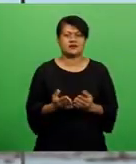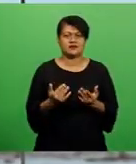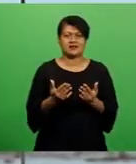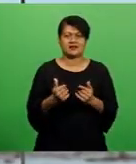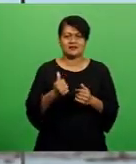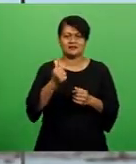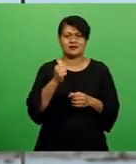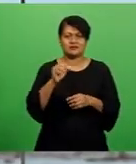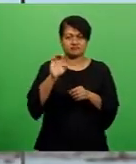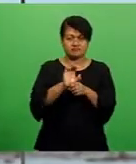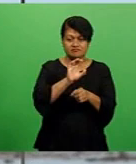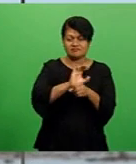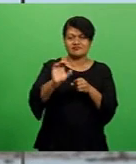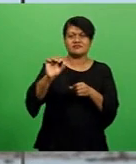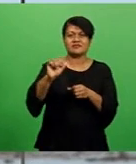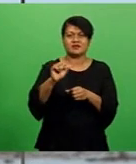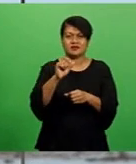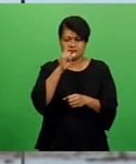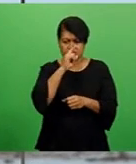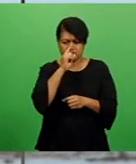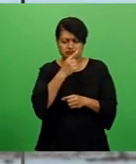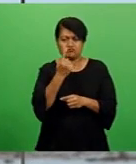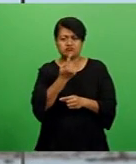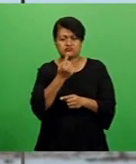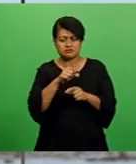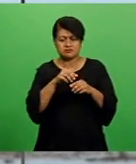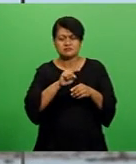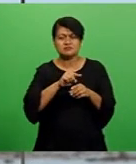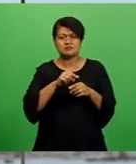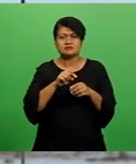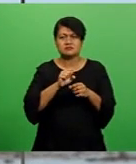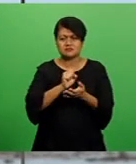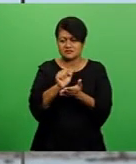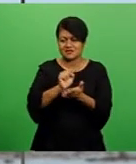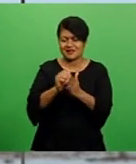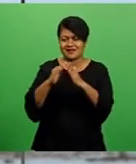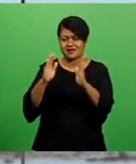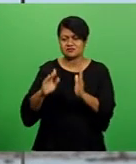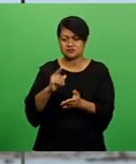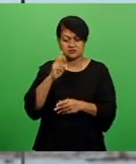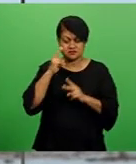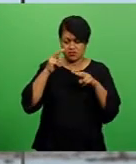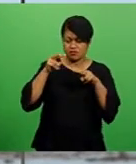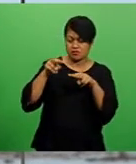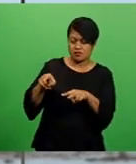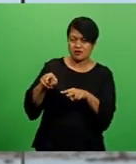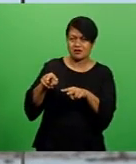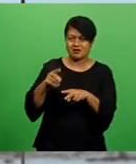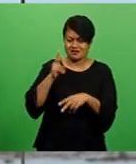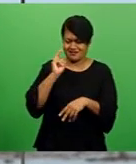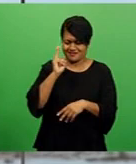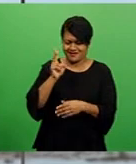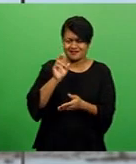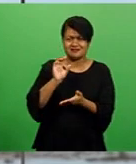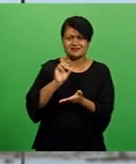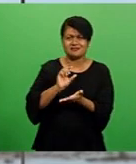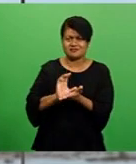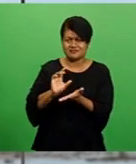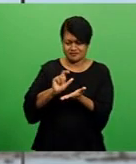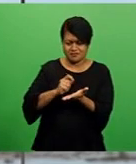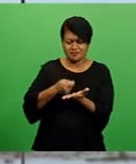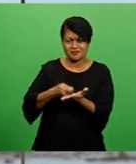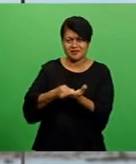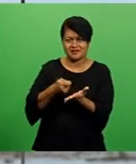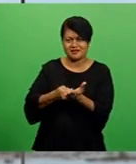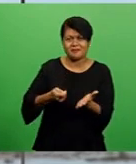Welcome back. Real estate agents are being advised to relook at their costs due to a decrease in commissions from sales. Bayshore Real Estate